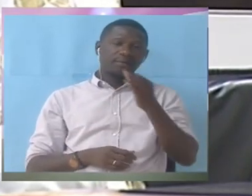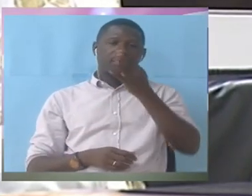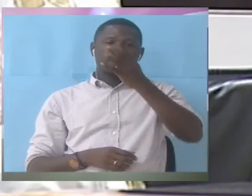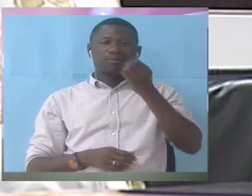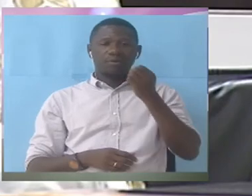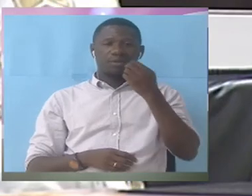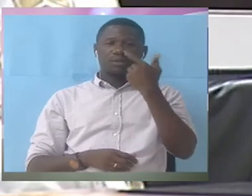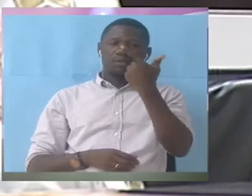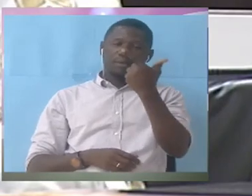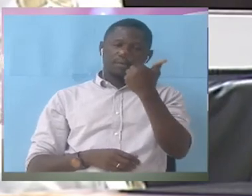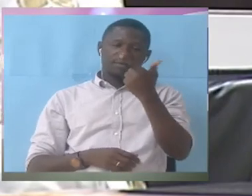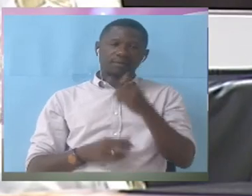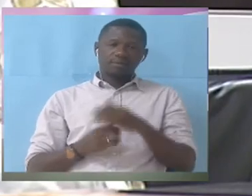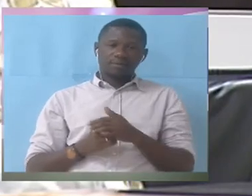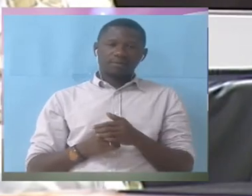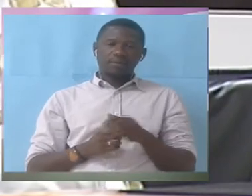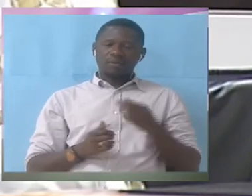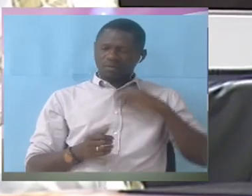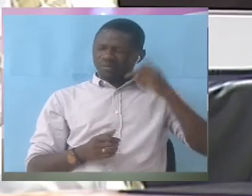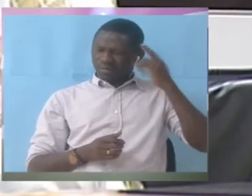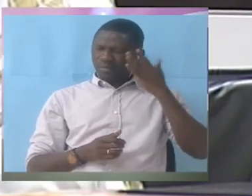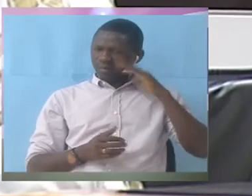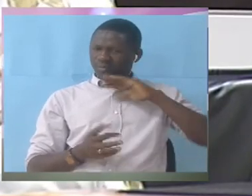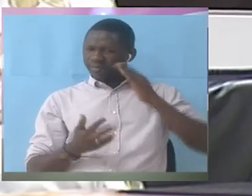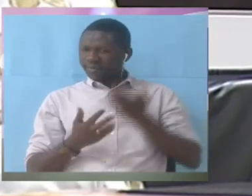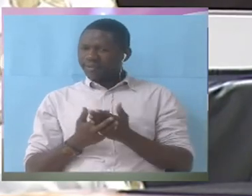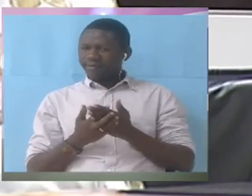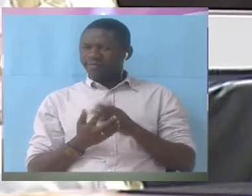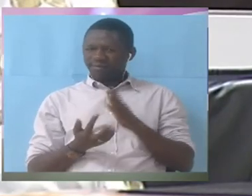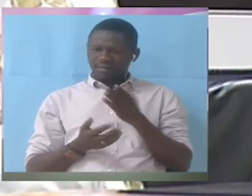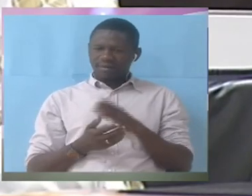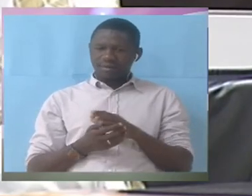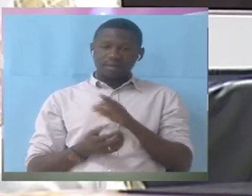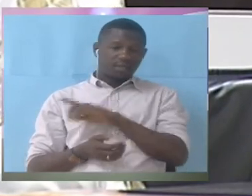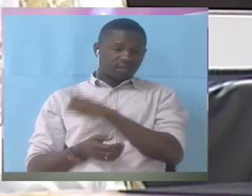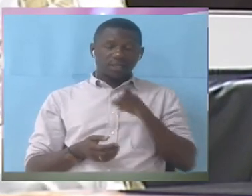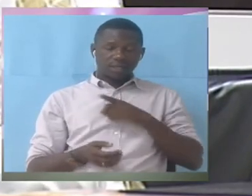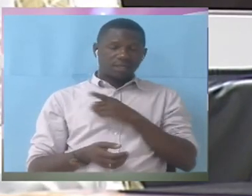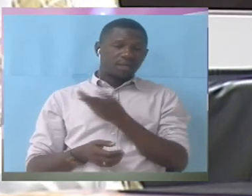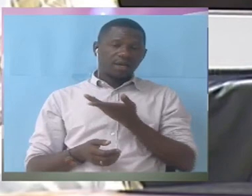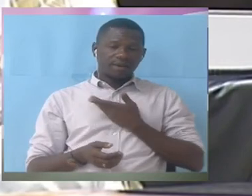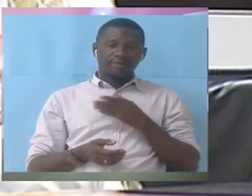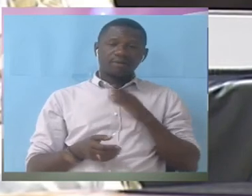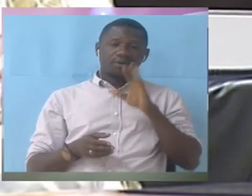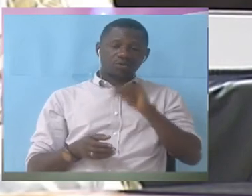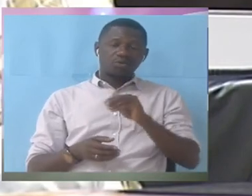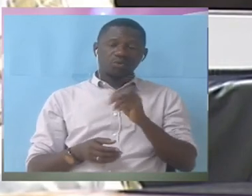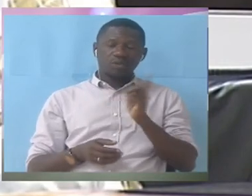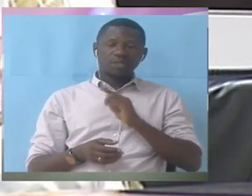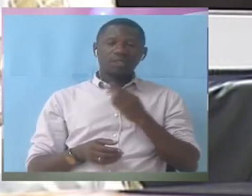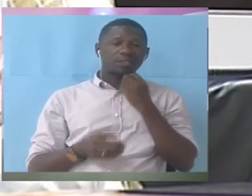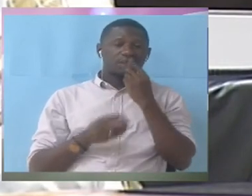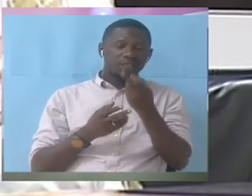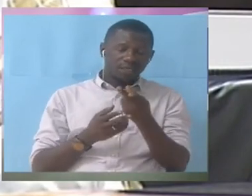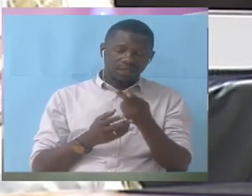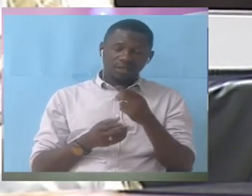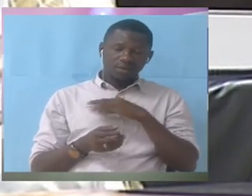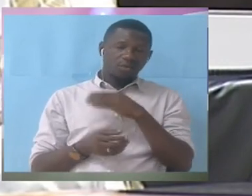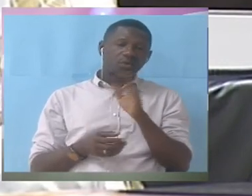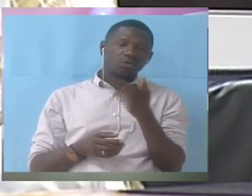AK-47, will believe that they had done what they said they were going to do.